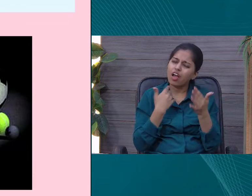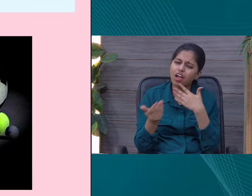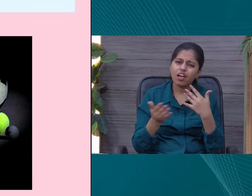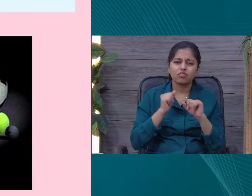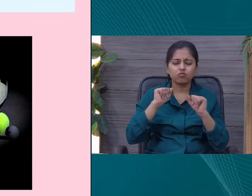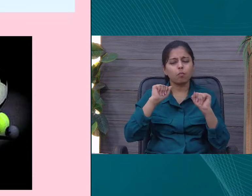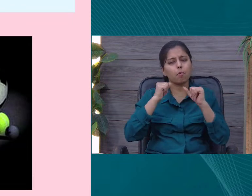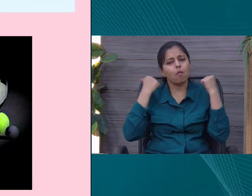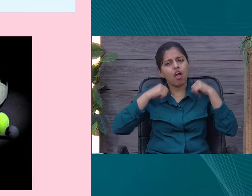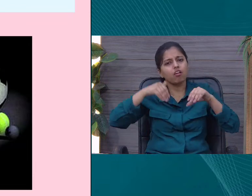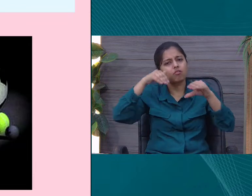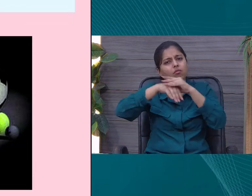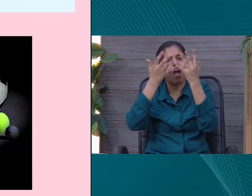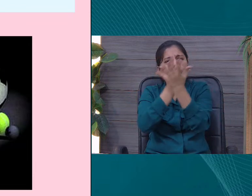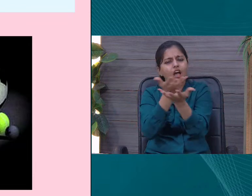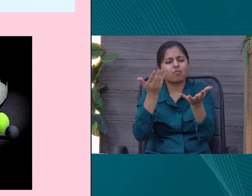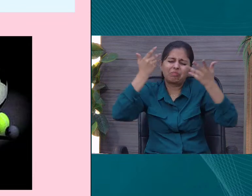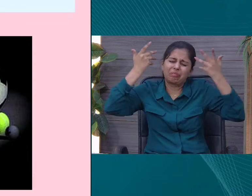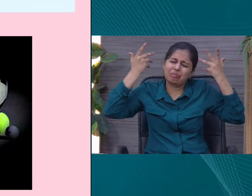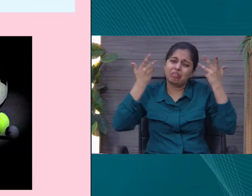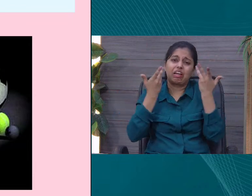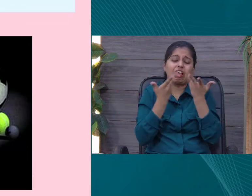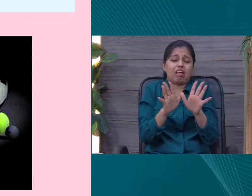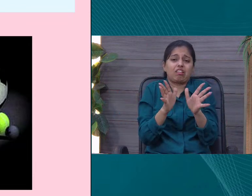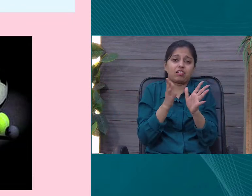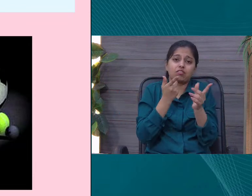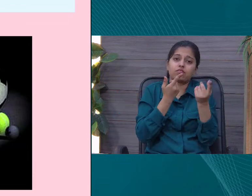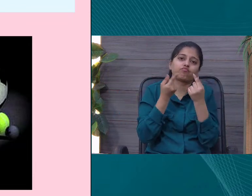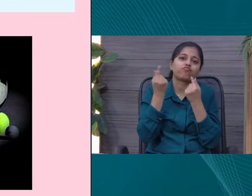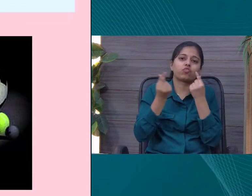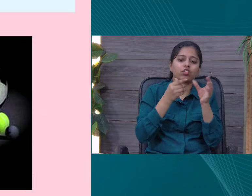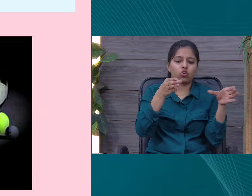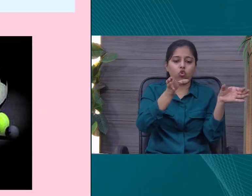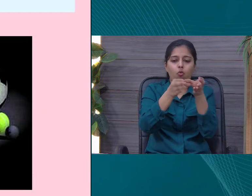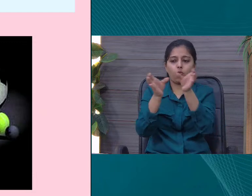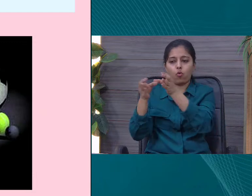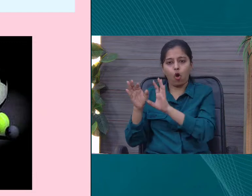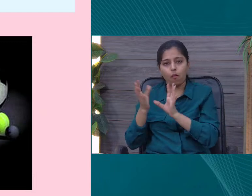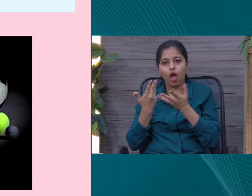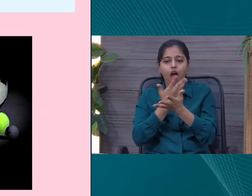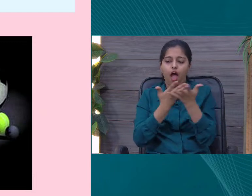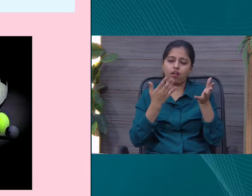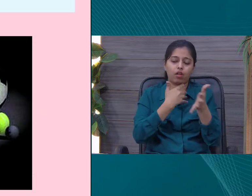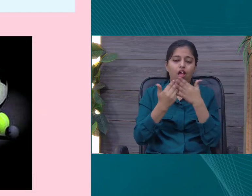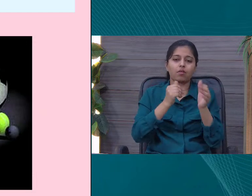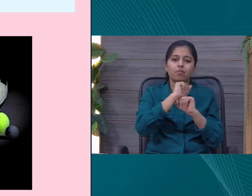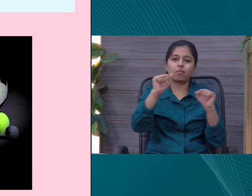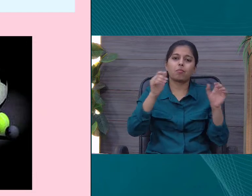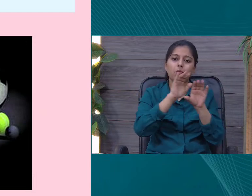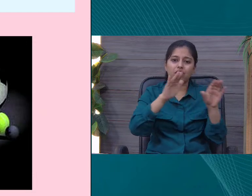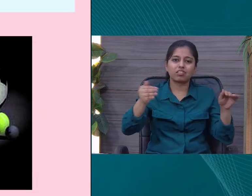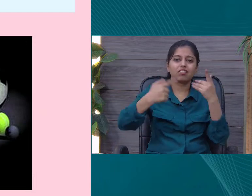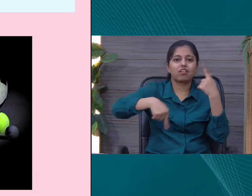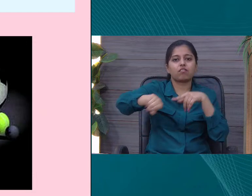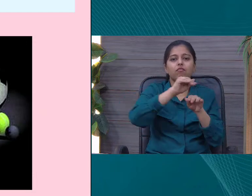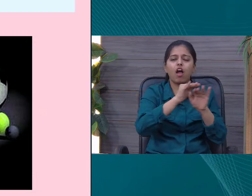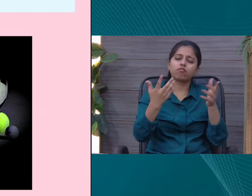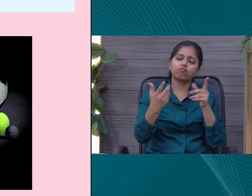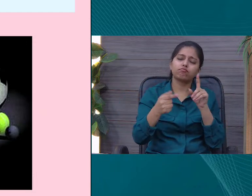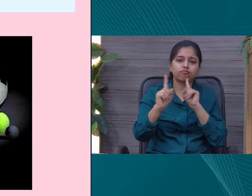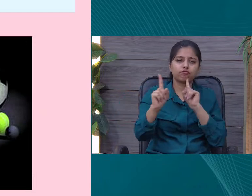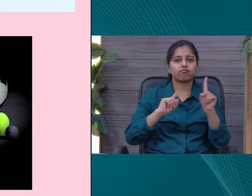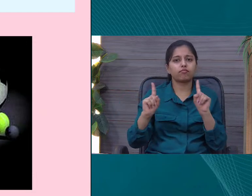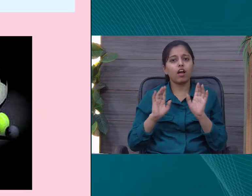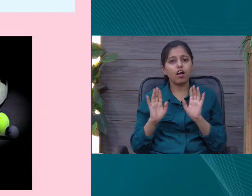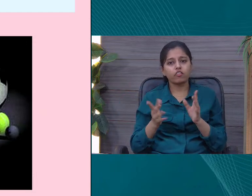in their bag, we can pair them in groups, and they can take, every child, whether it is a